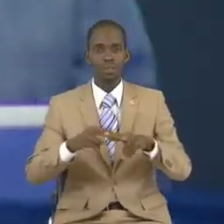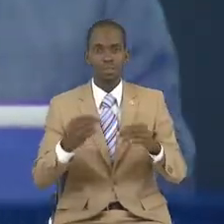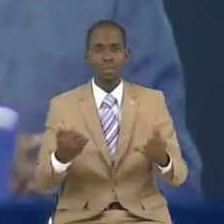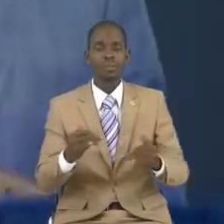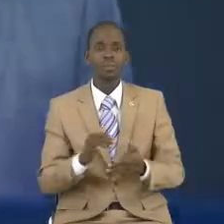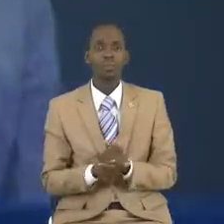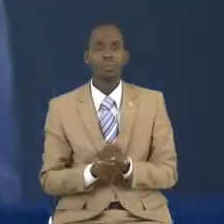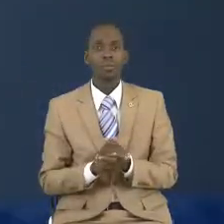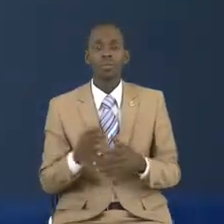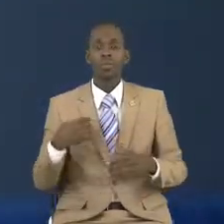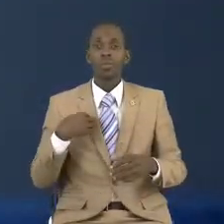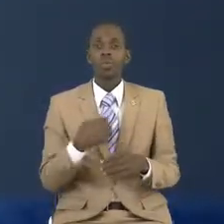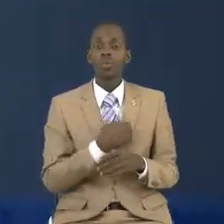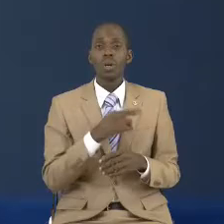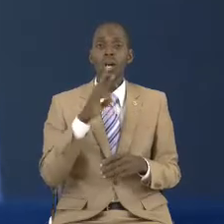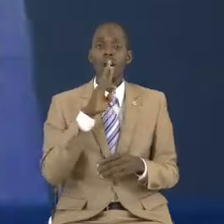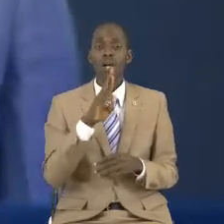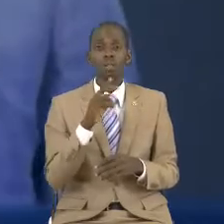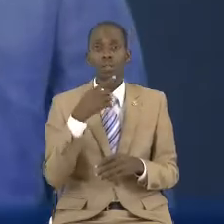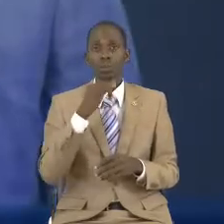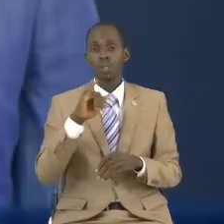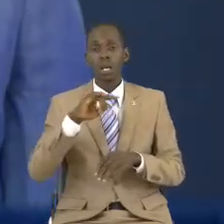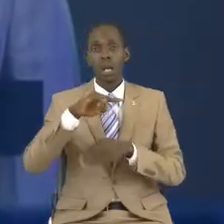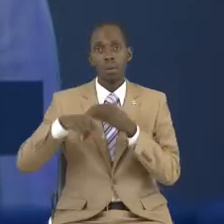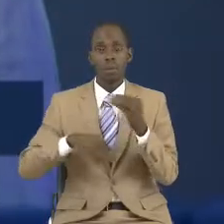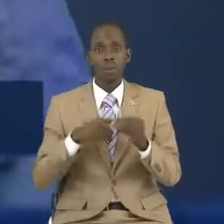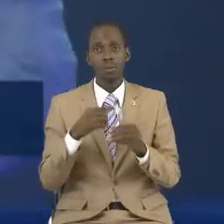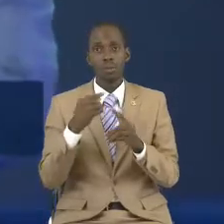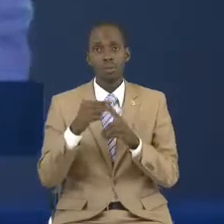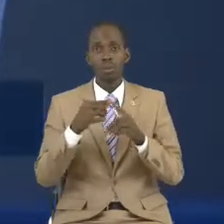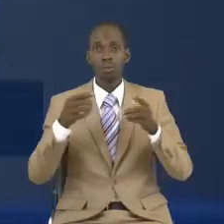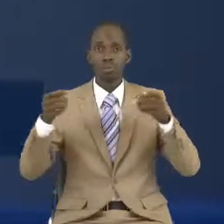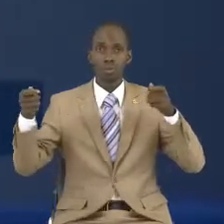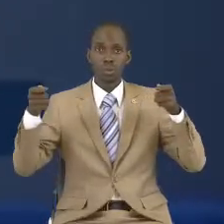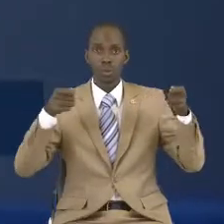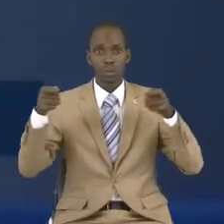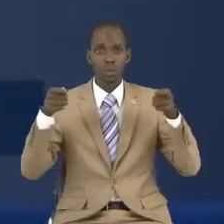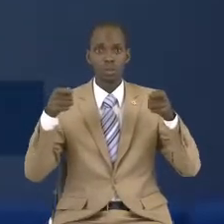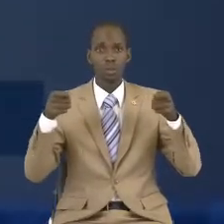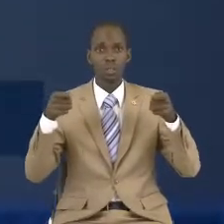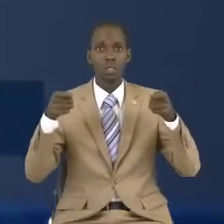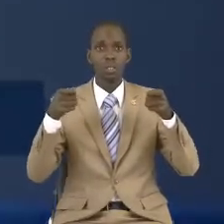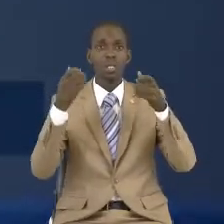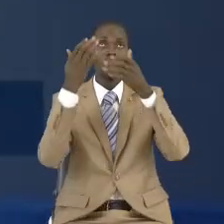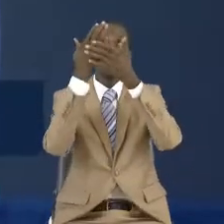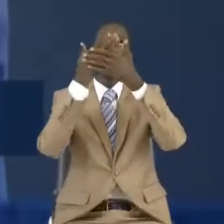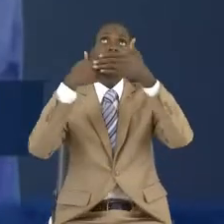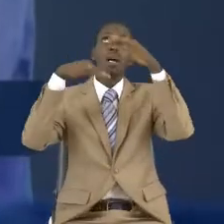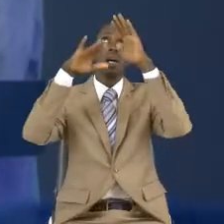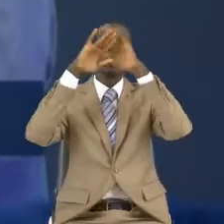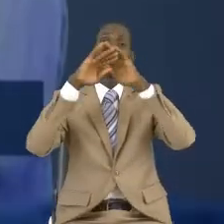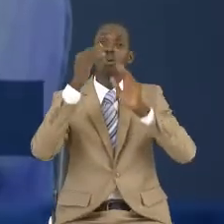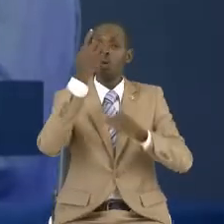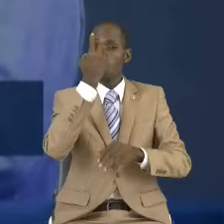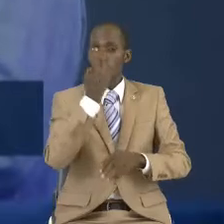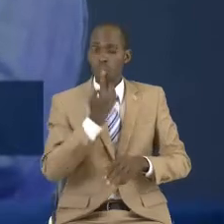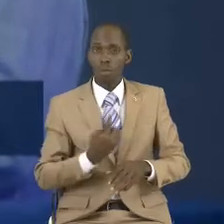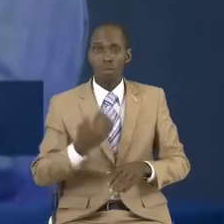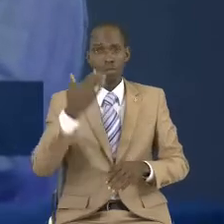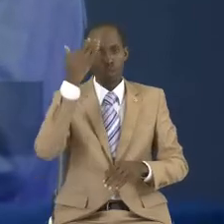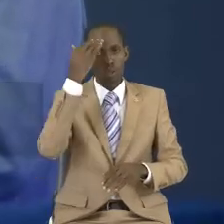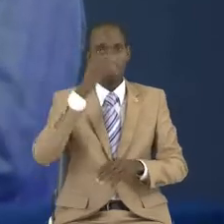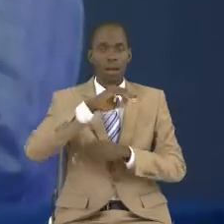talking about dominion heaven only knows about